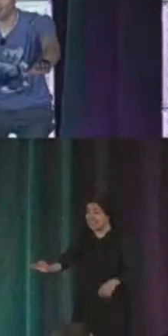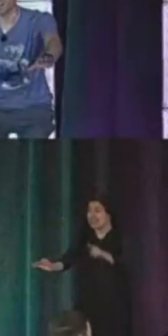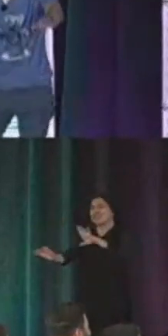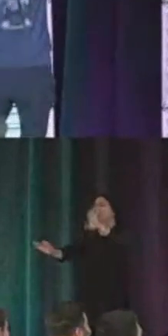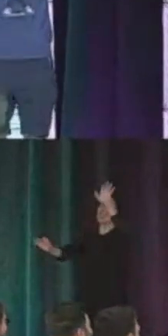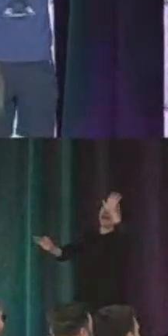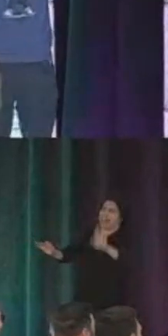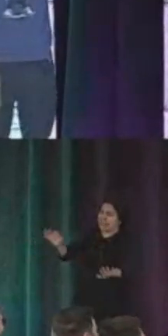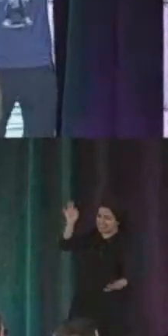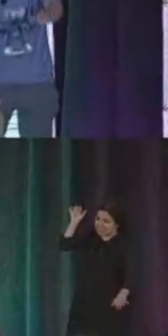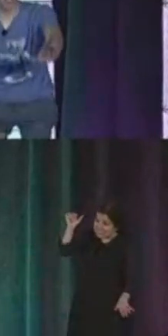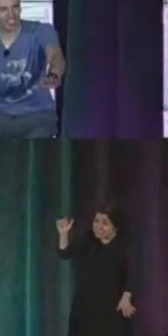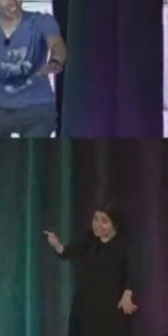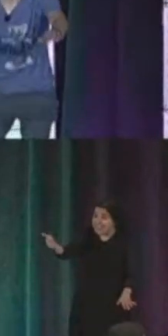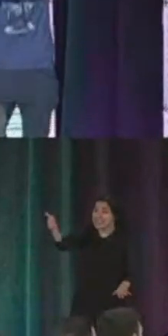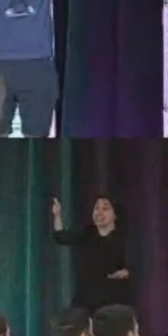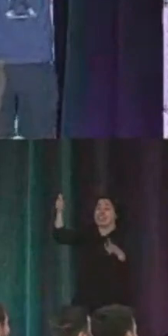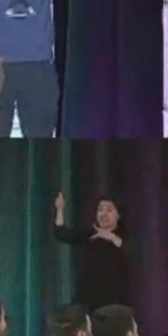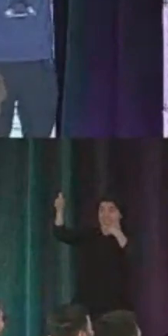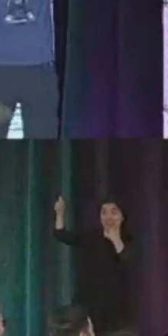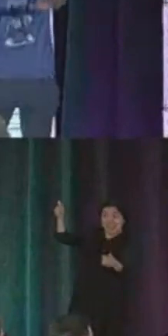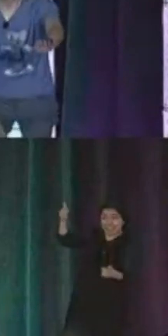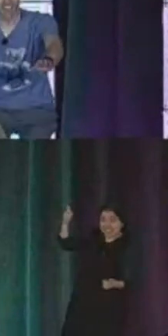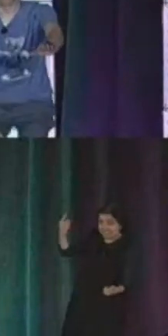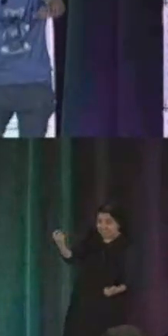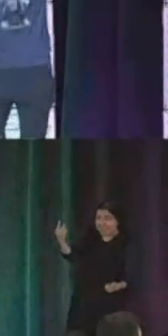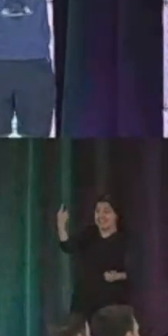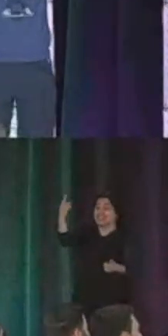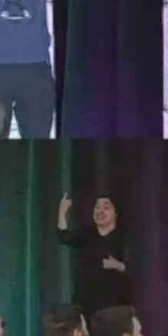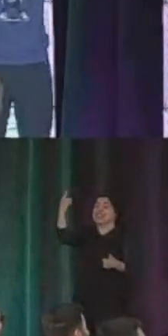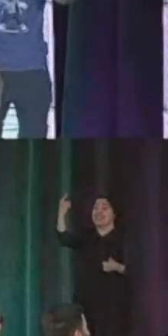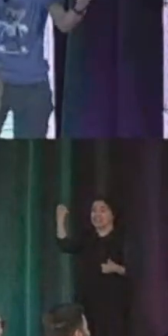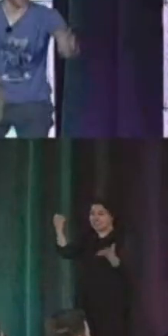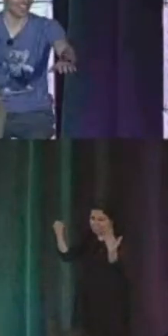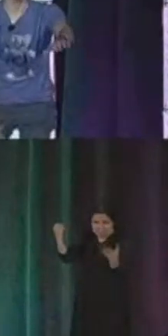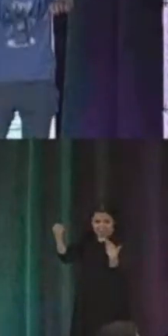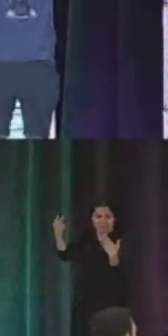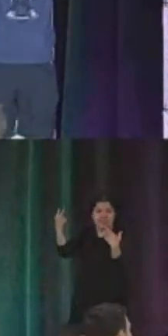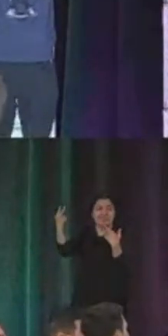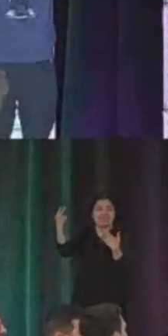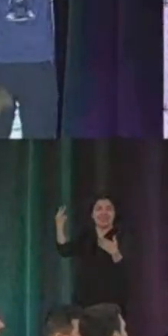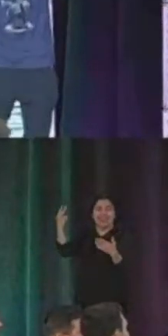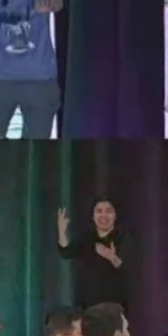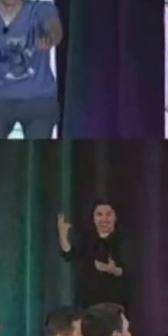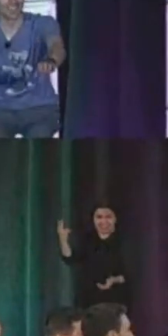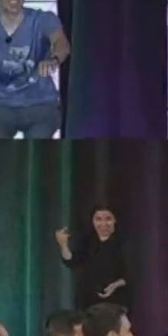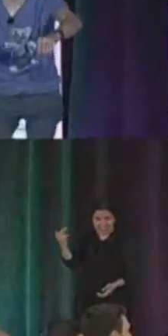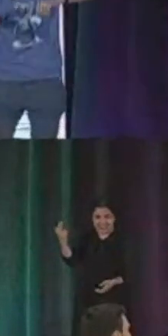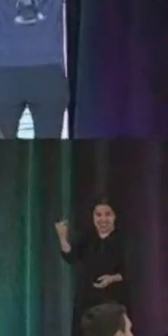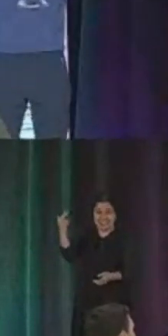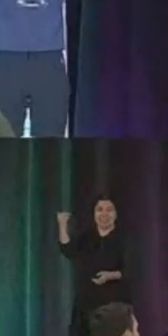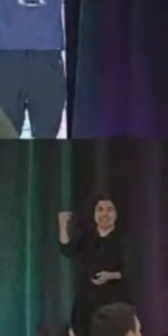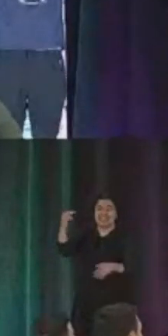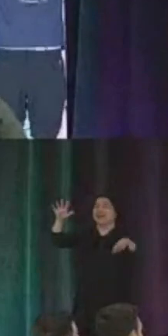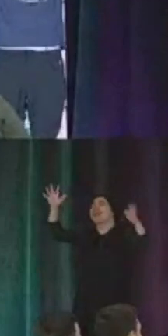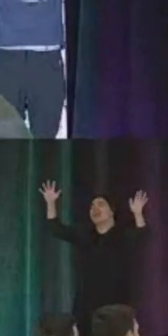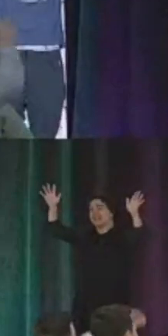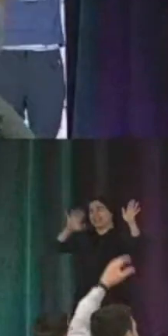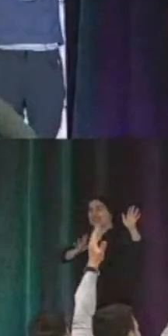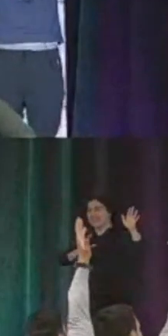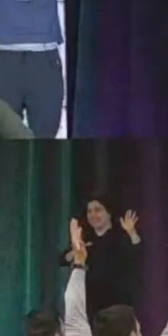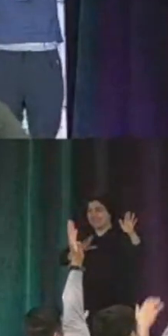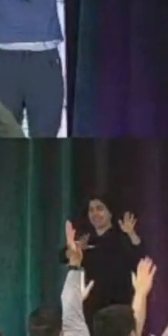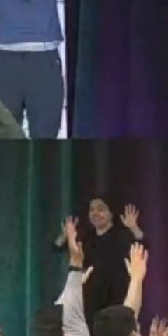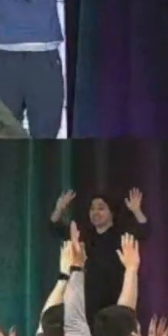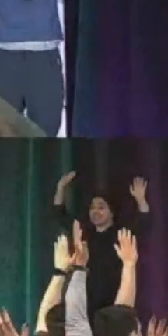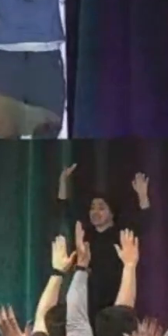so well. 9. Don't you feel good? 11. Come on, Ken, get up here. All right. Stretch up over